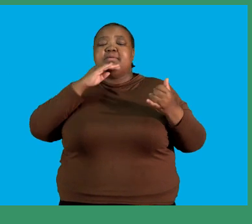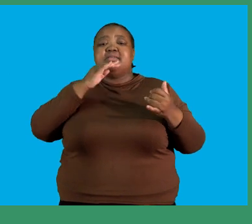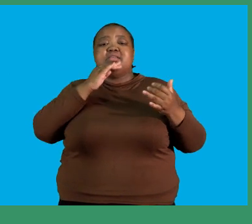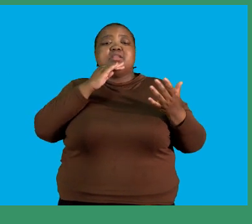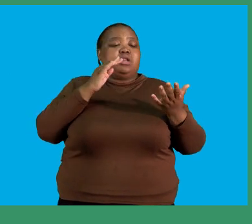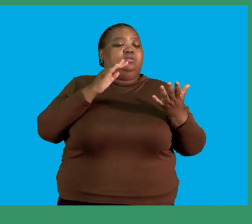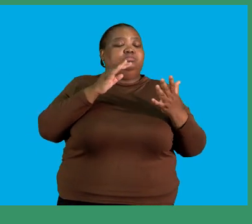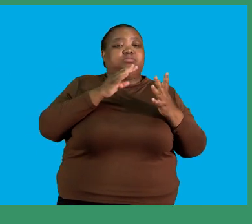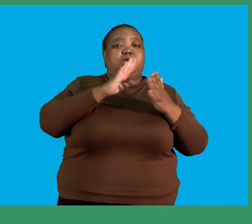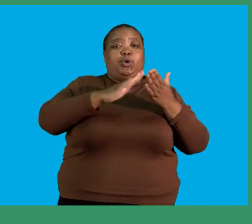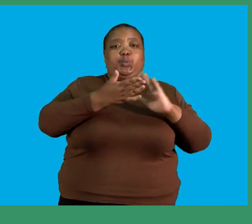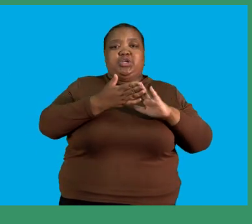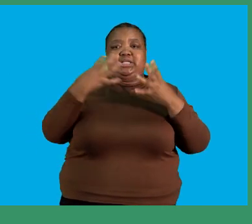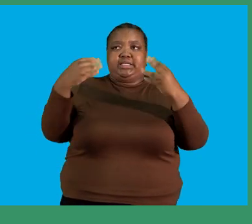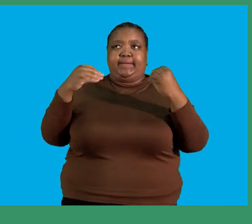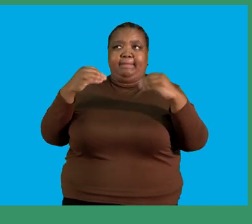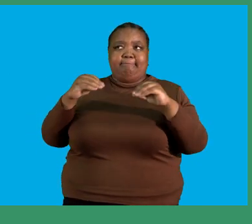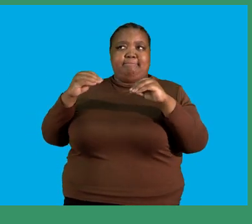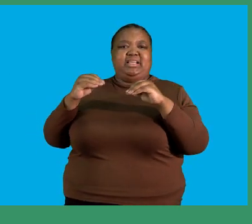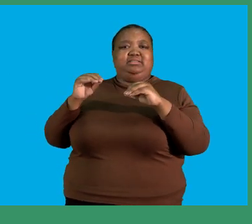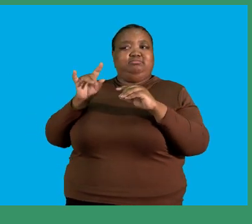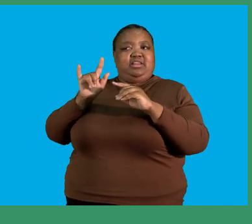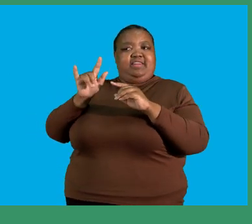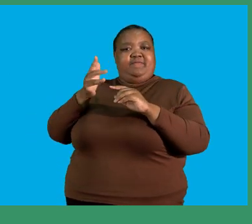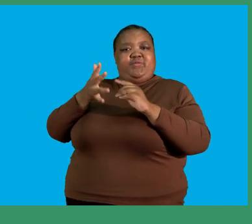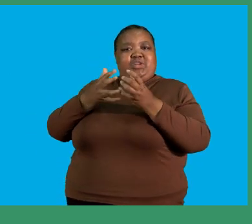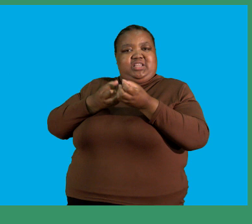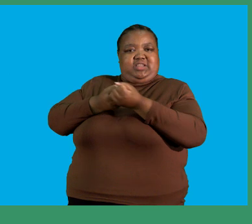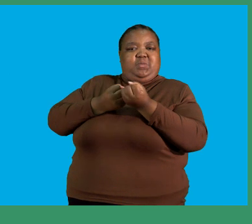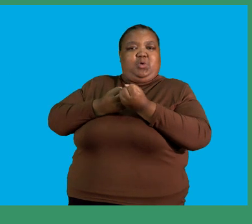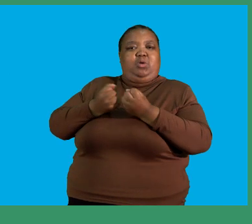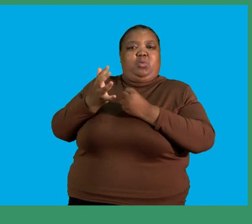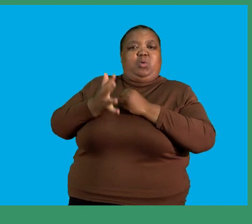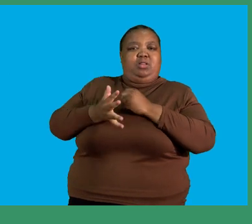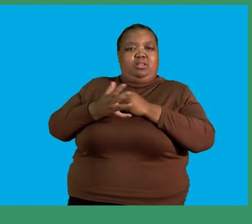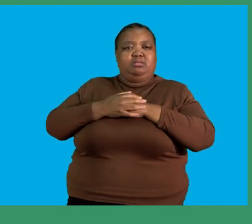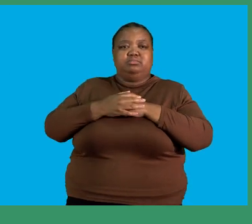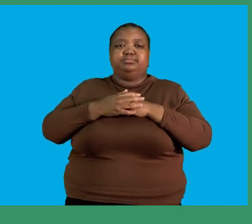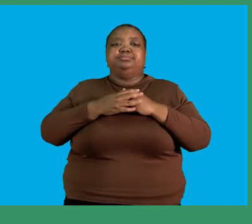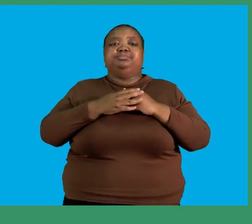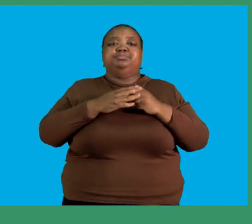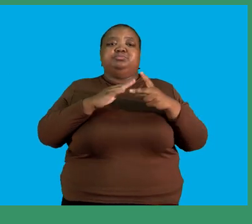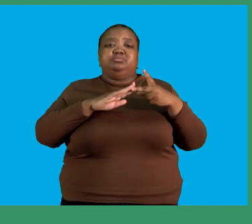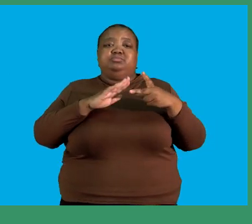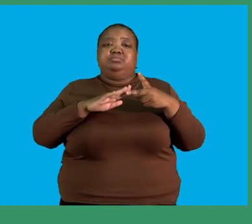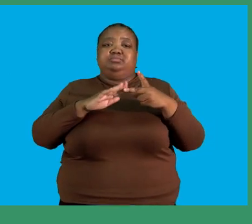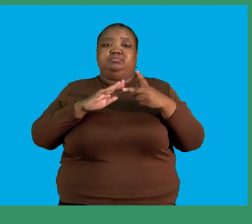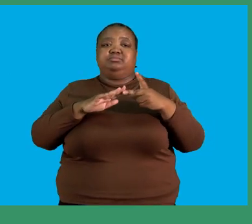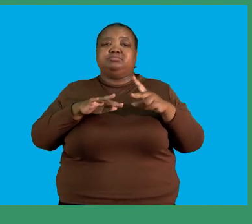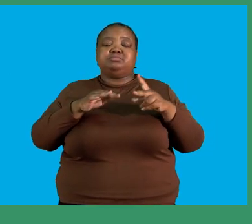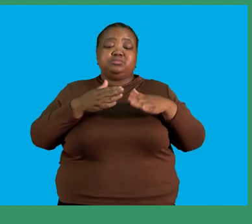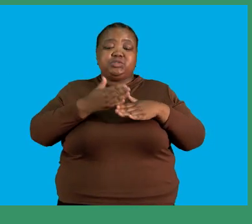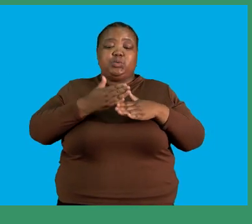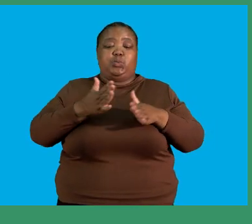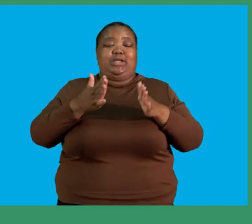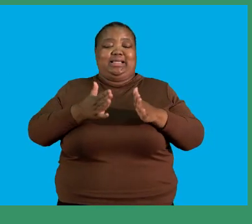that the society will love my business and will therefore support my business at all costs. I am also going